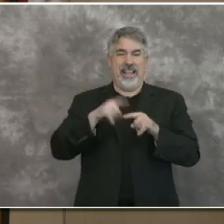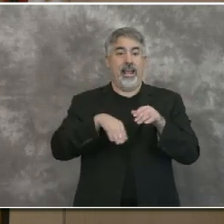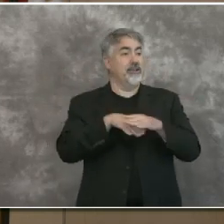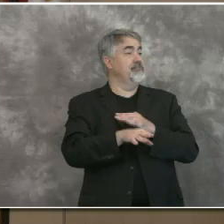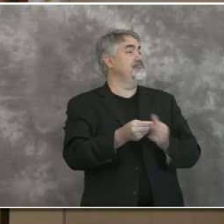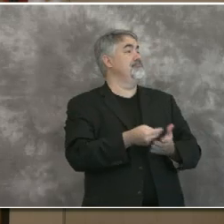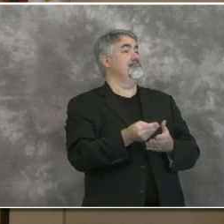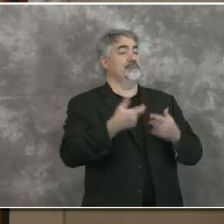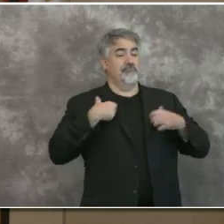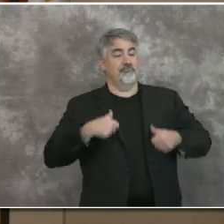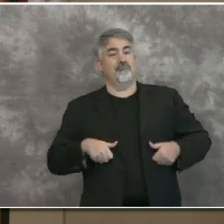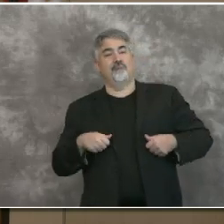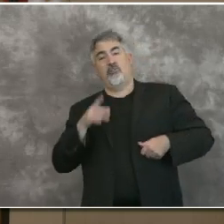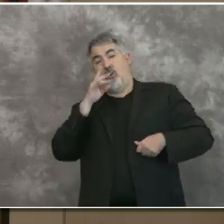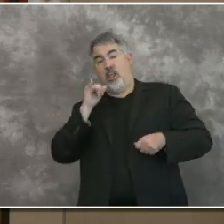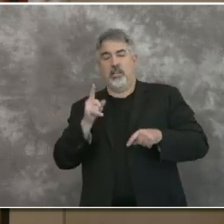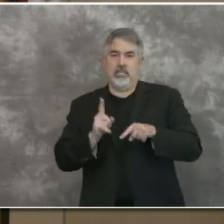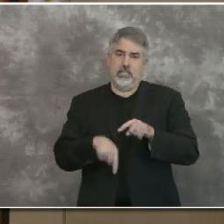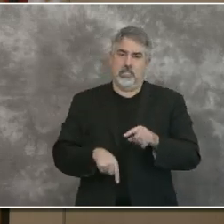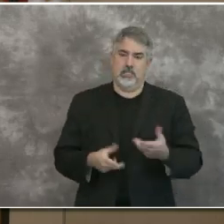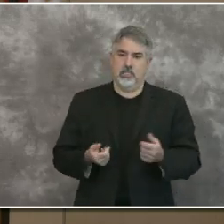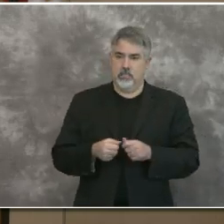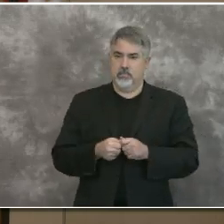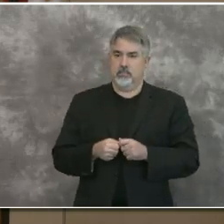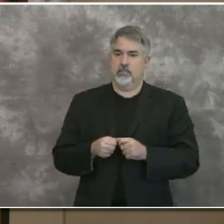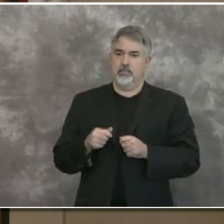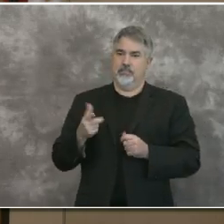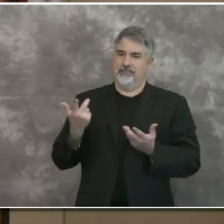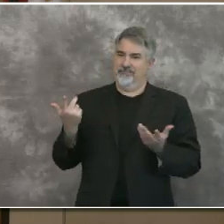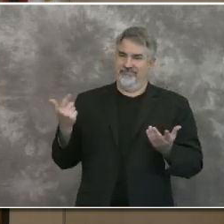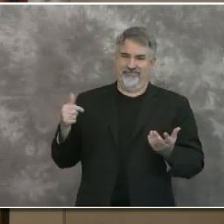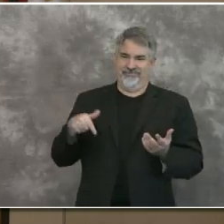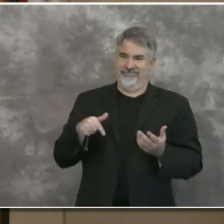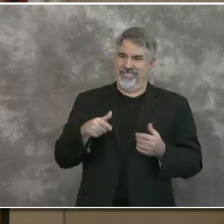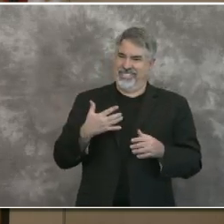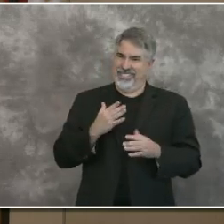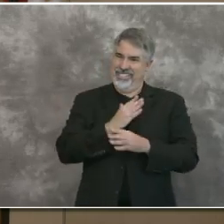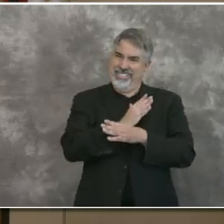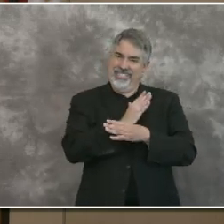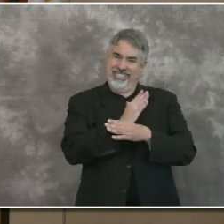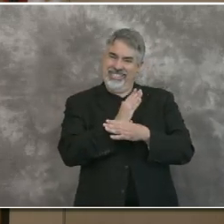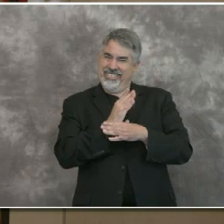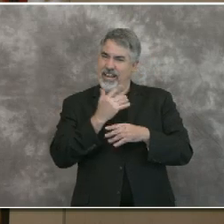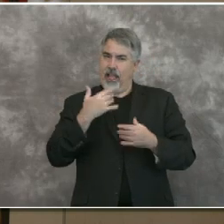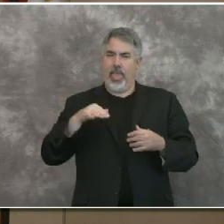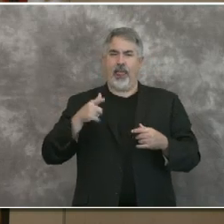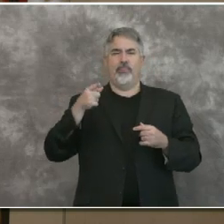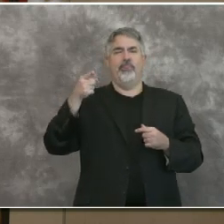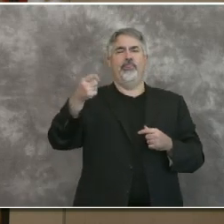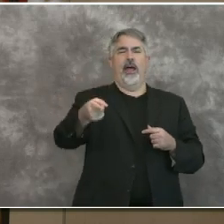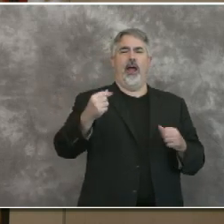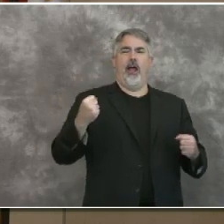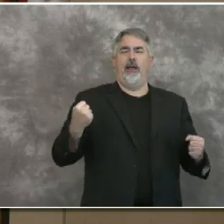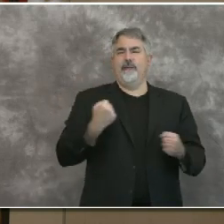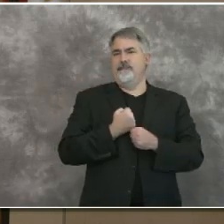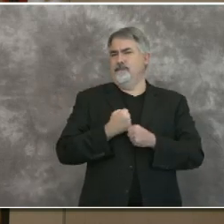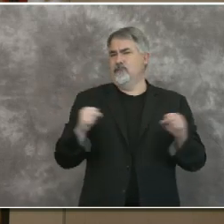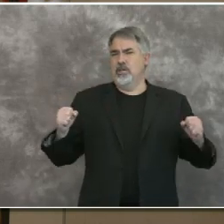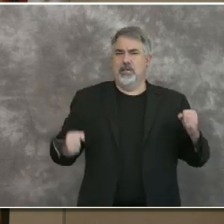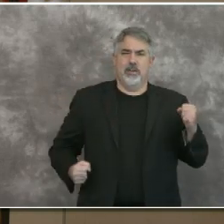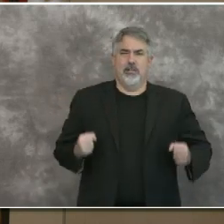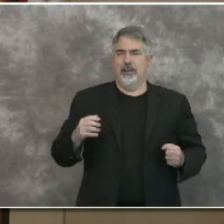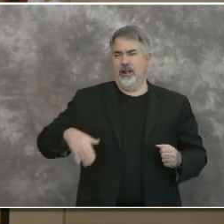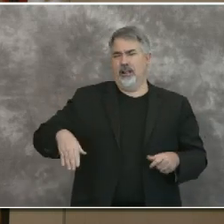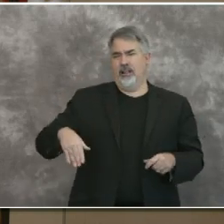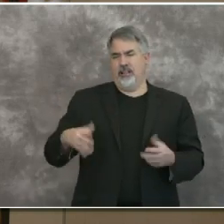curbside. So you can imagine this is a metered approach, because we do not want to lose any gains that we've